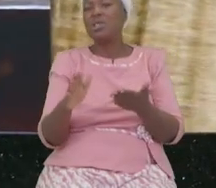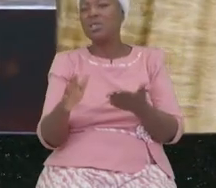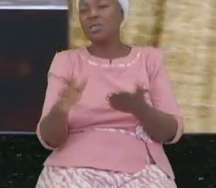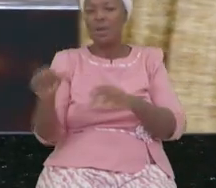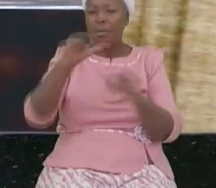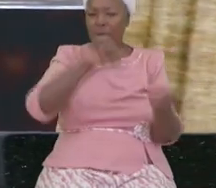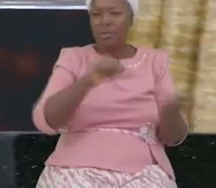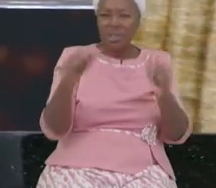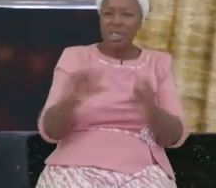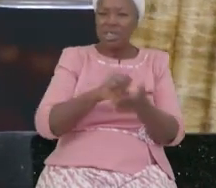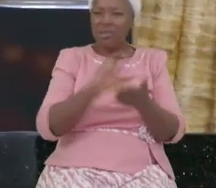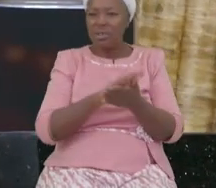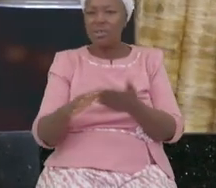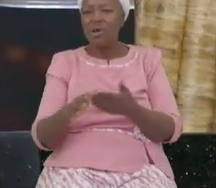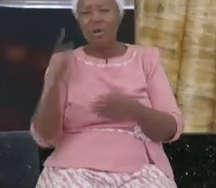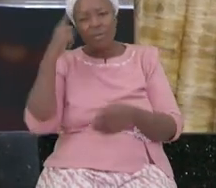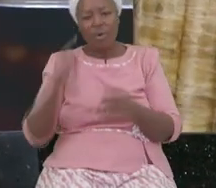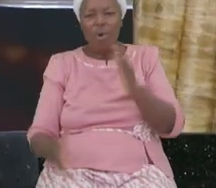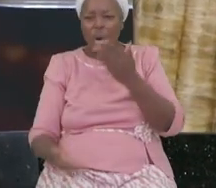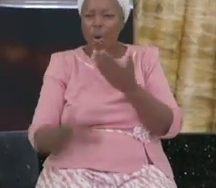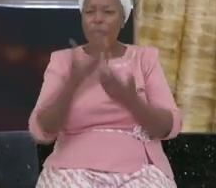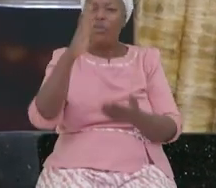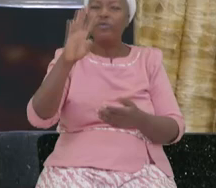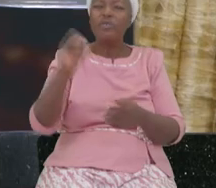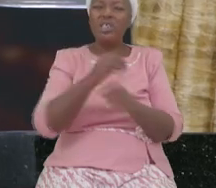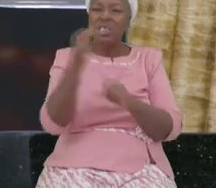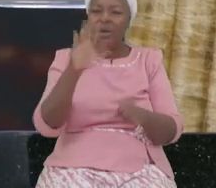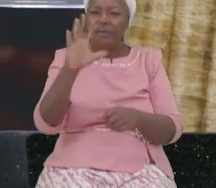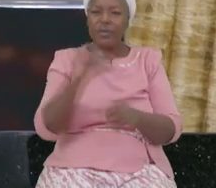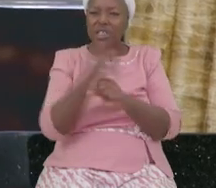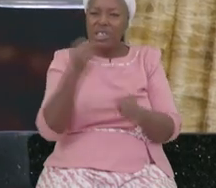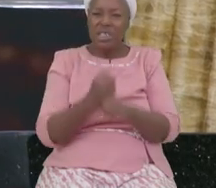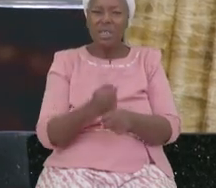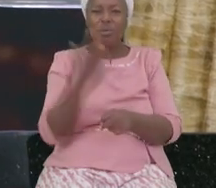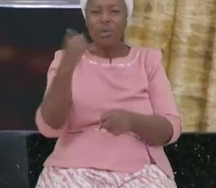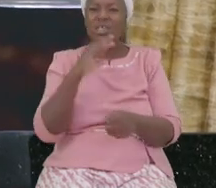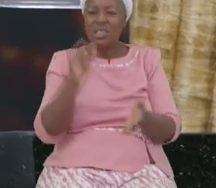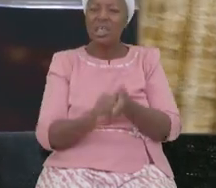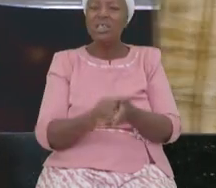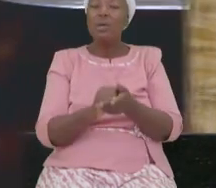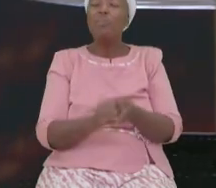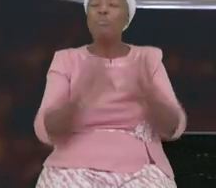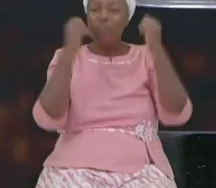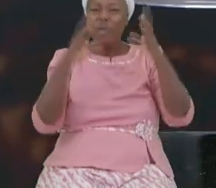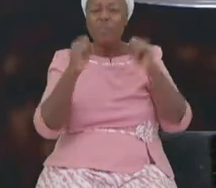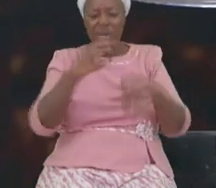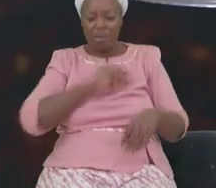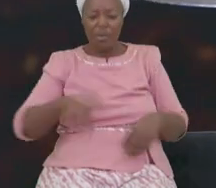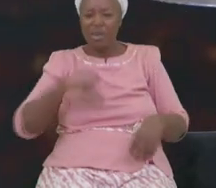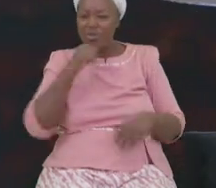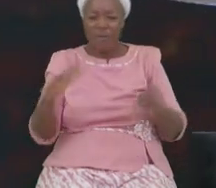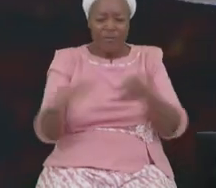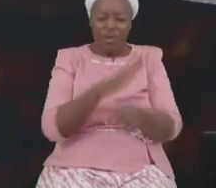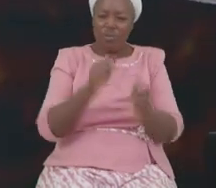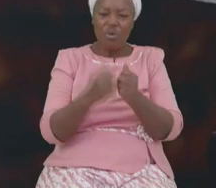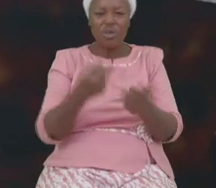why are the majority of the members and the workers and the people, why are they not filled with the Holy Ghost? They say, God has